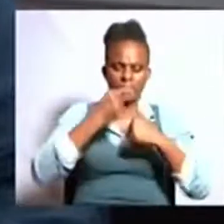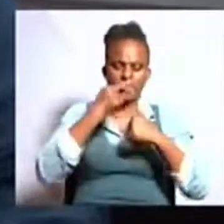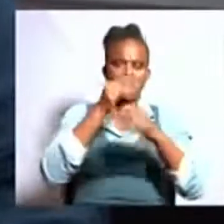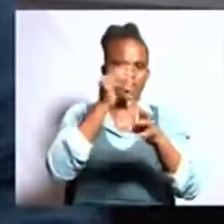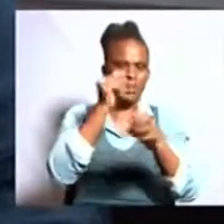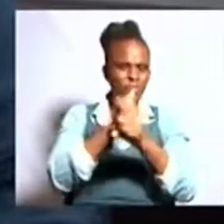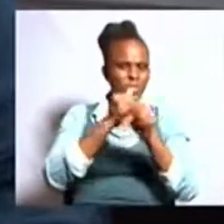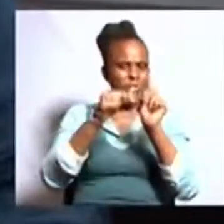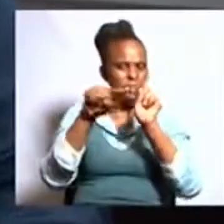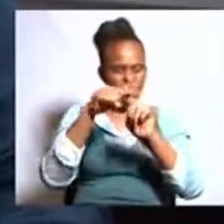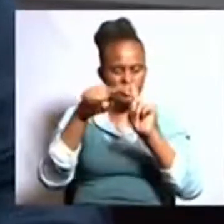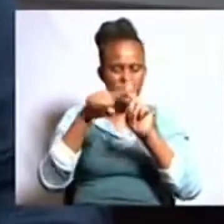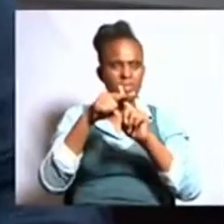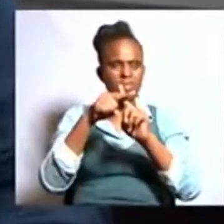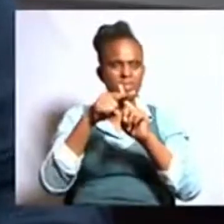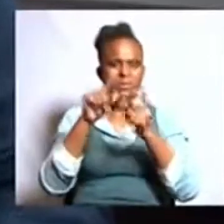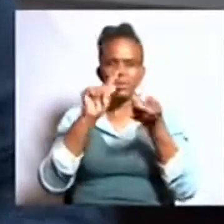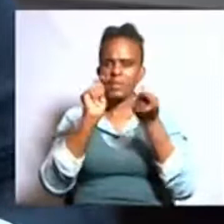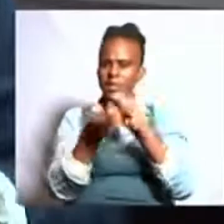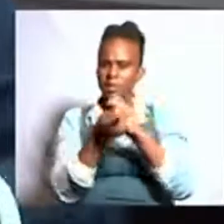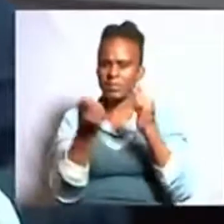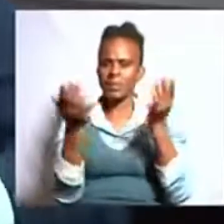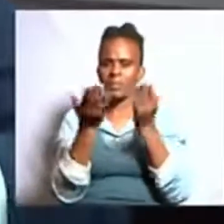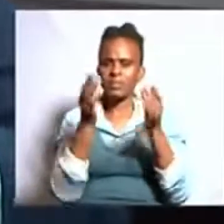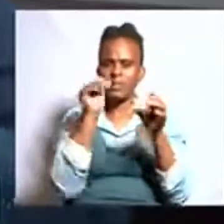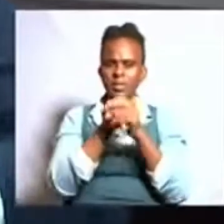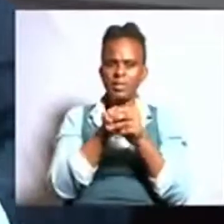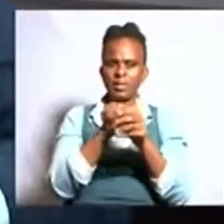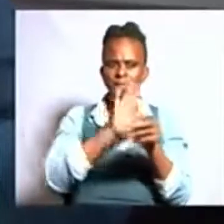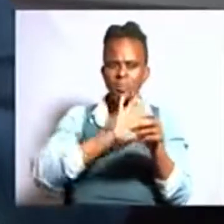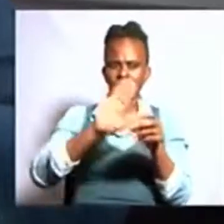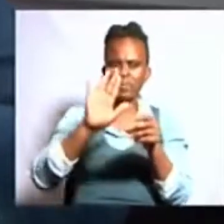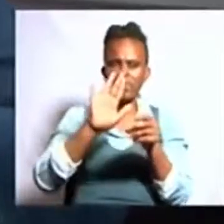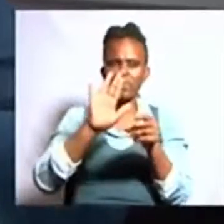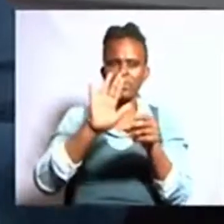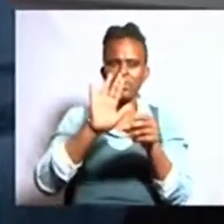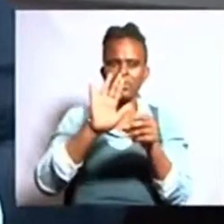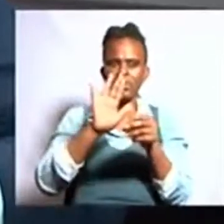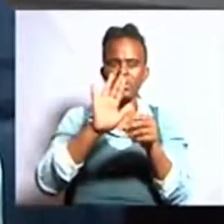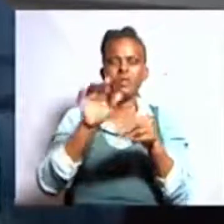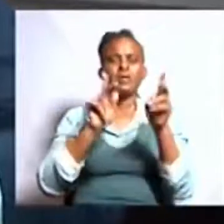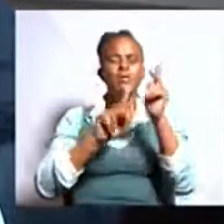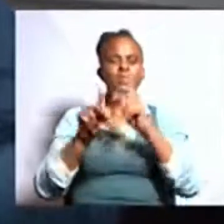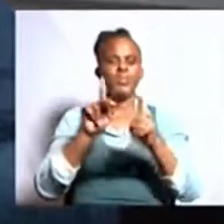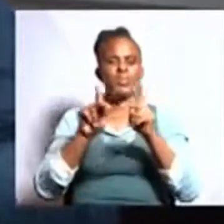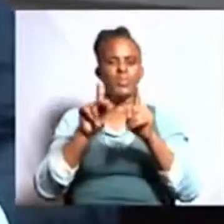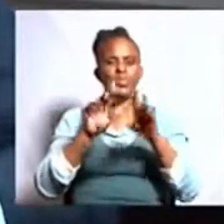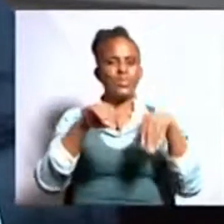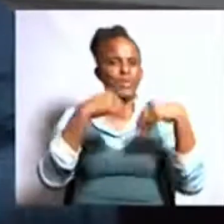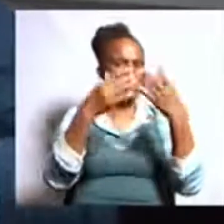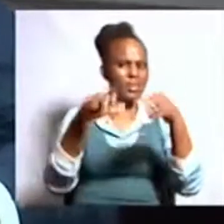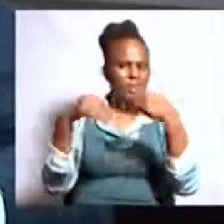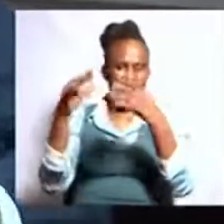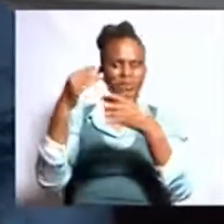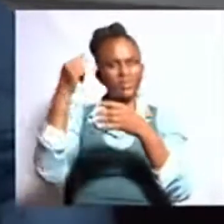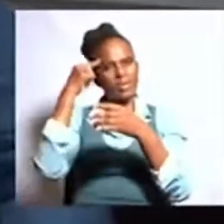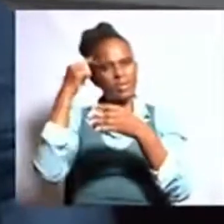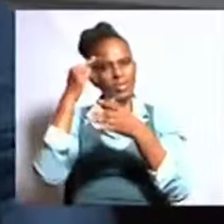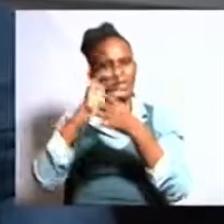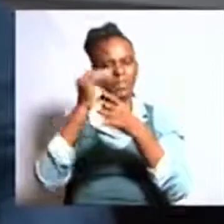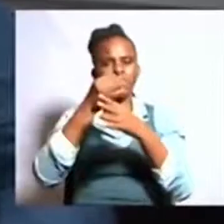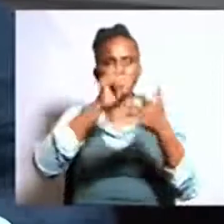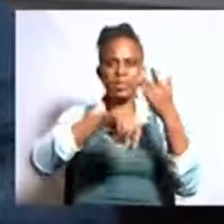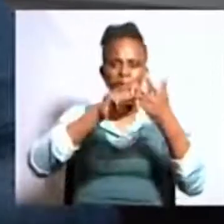any positive change in these particular people we have been giving government or taxpayers